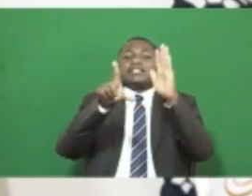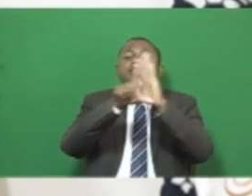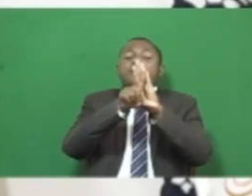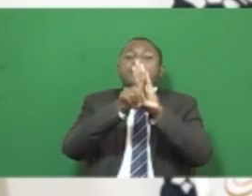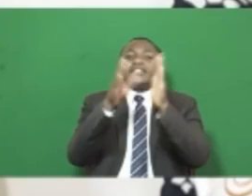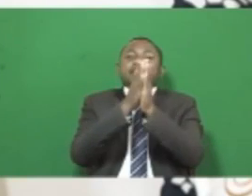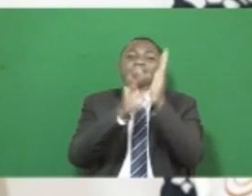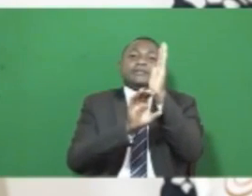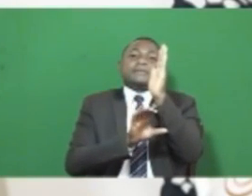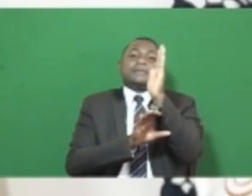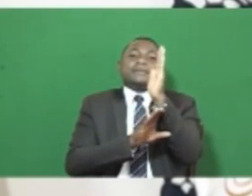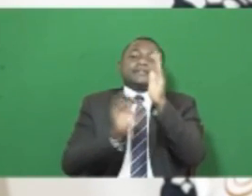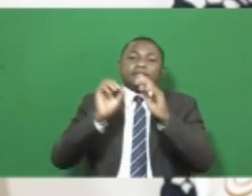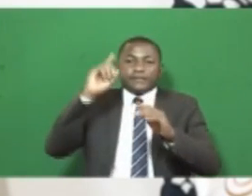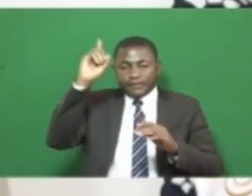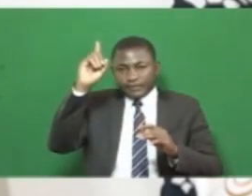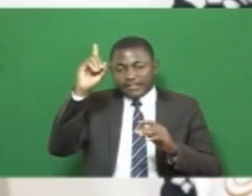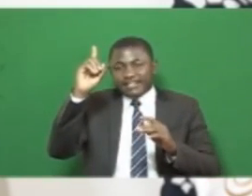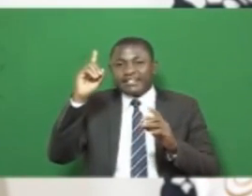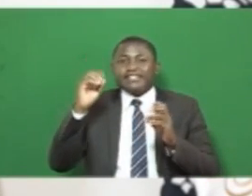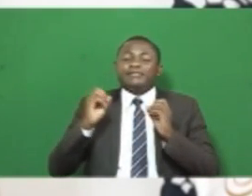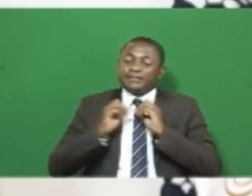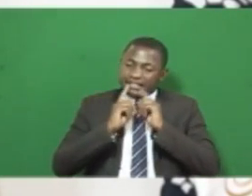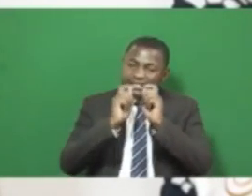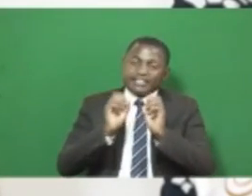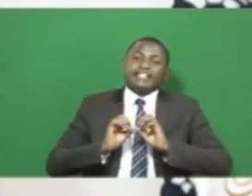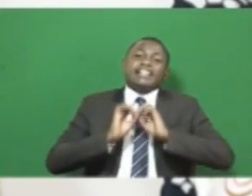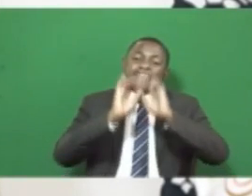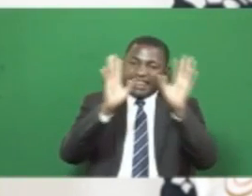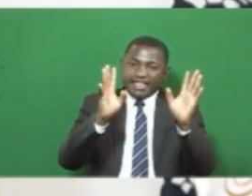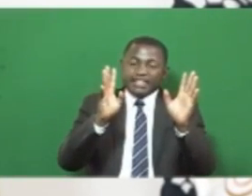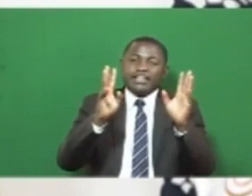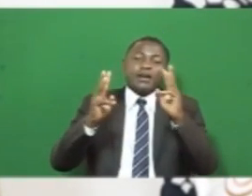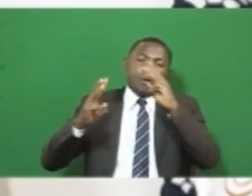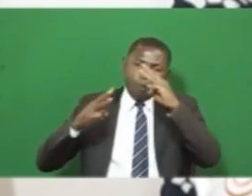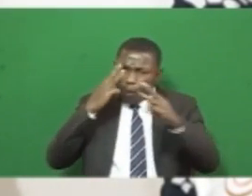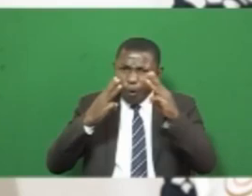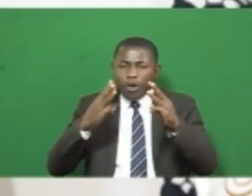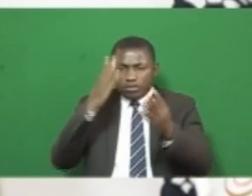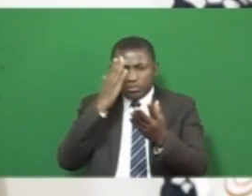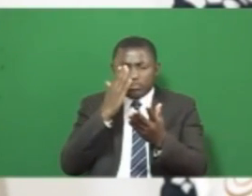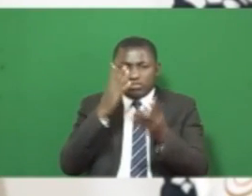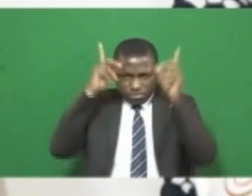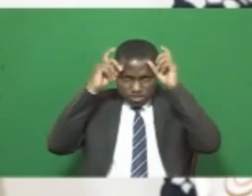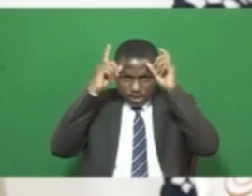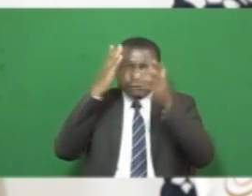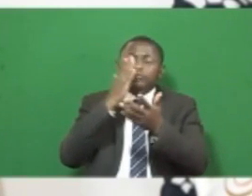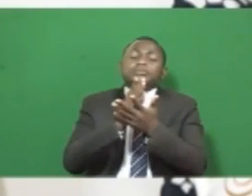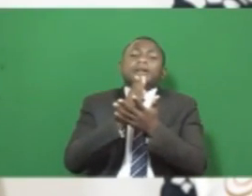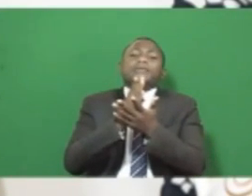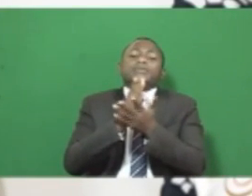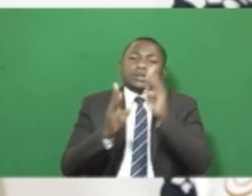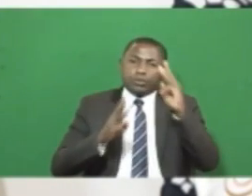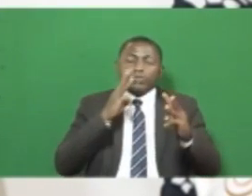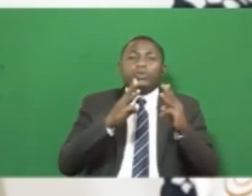Pa tiri kuu yisiru kwa pachena. Kute pa hondo higa, satani ndia akaitanga hondo